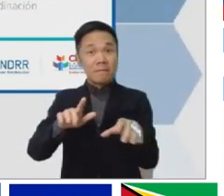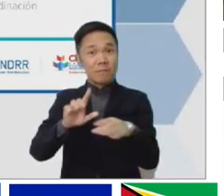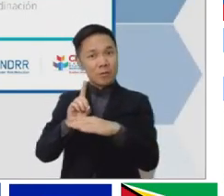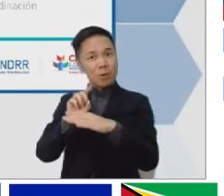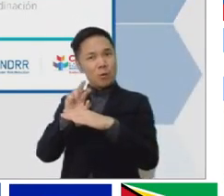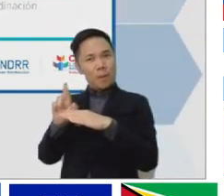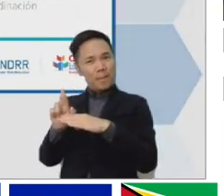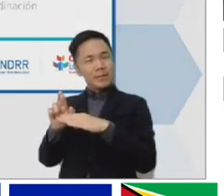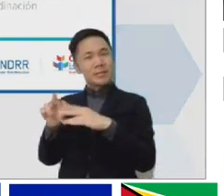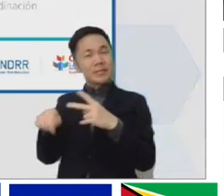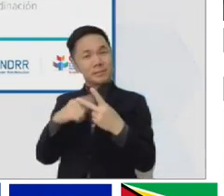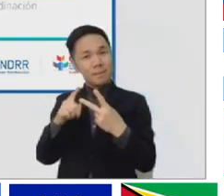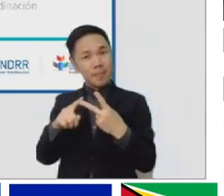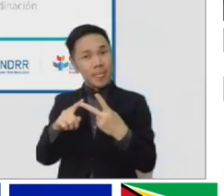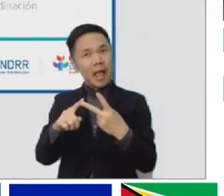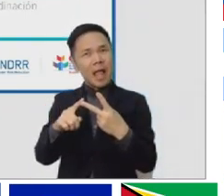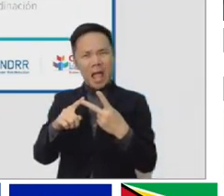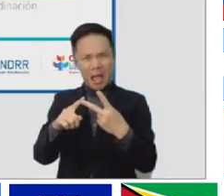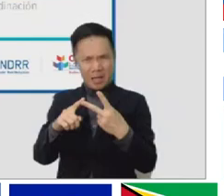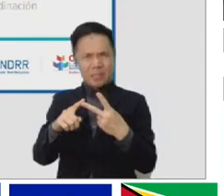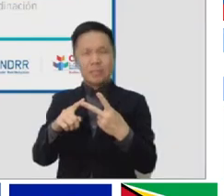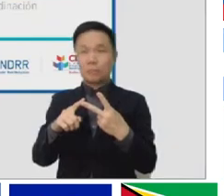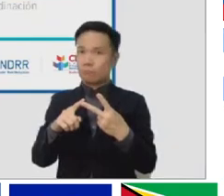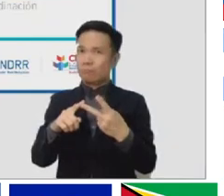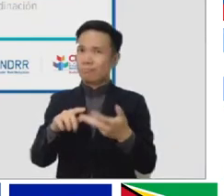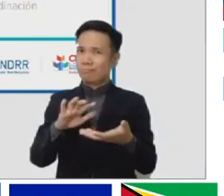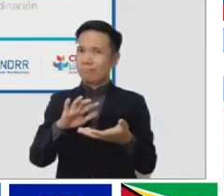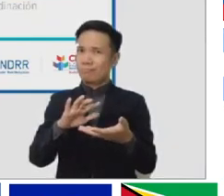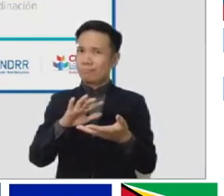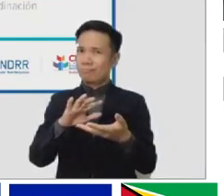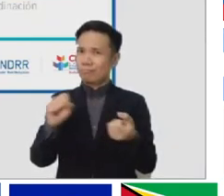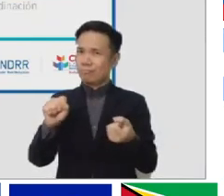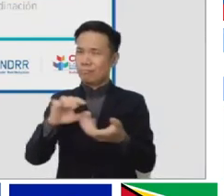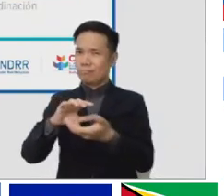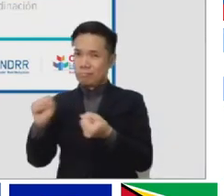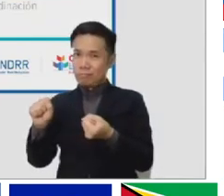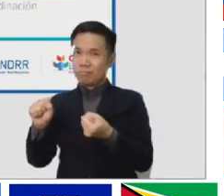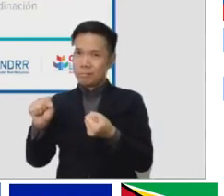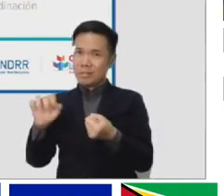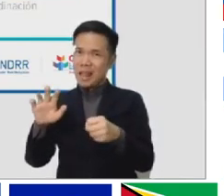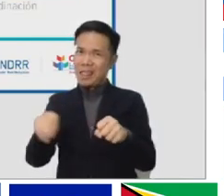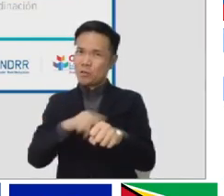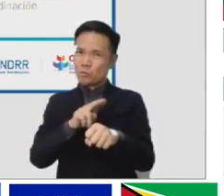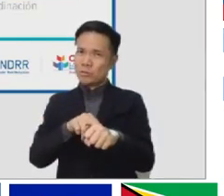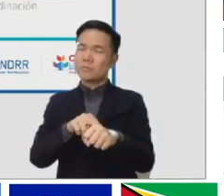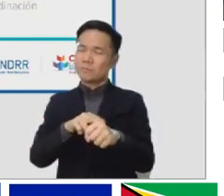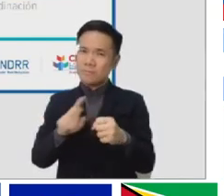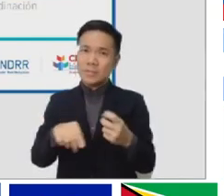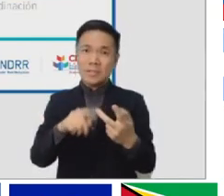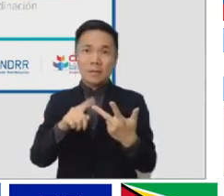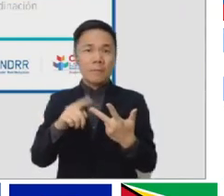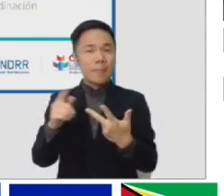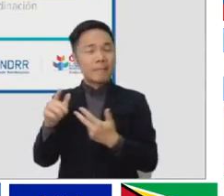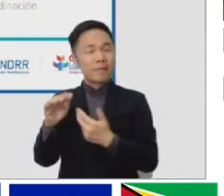natural disasters affected our country, so we can talk about ERA and OTA